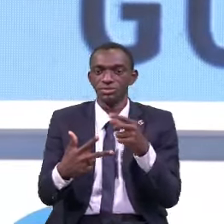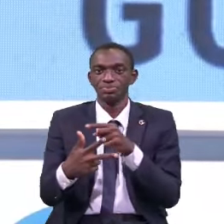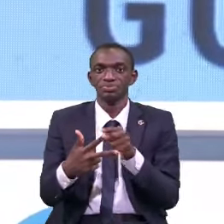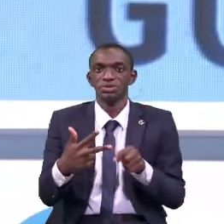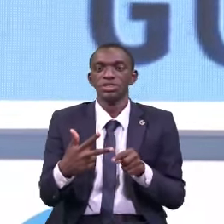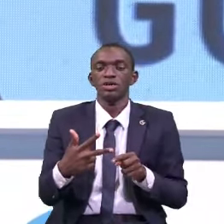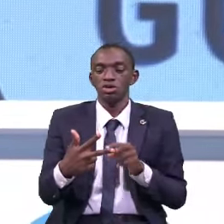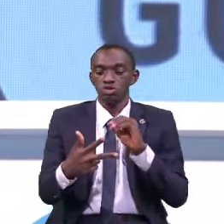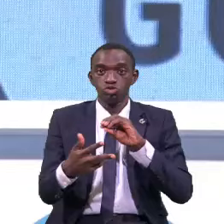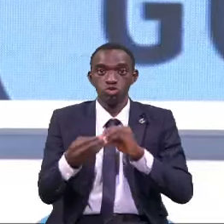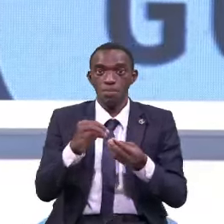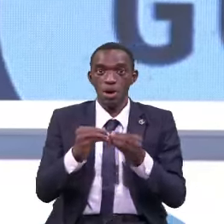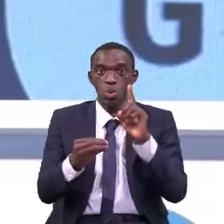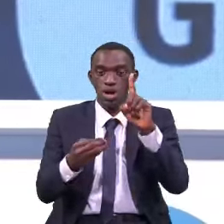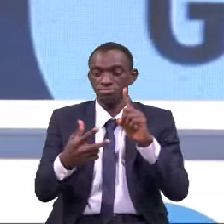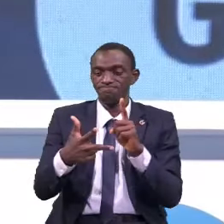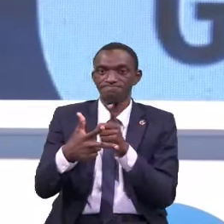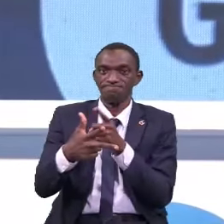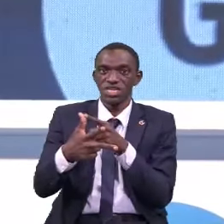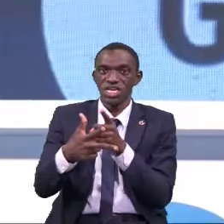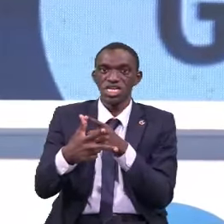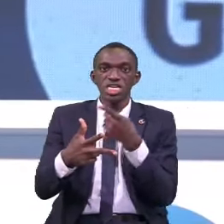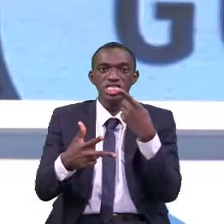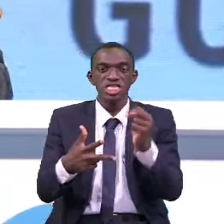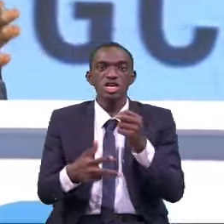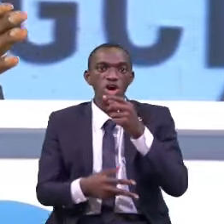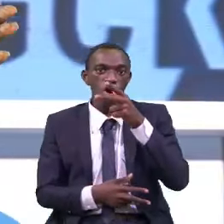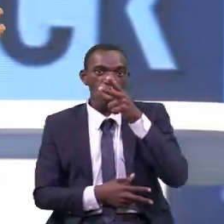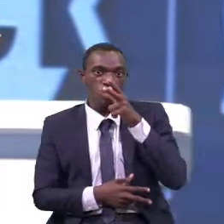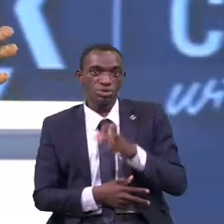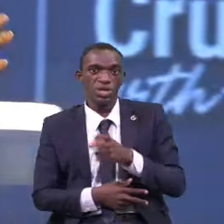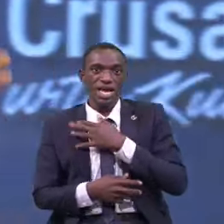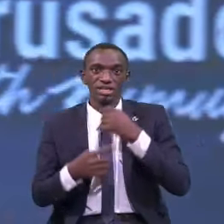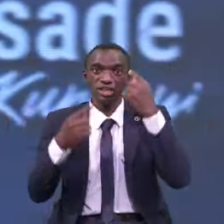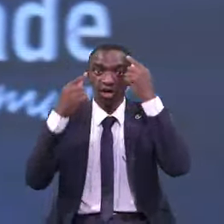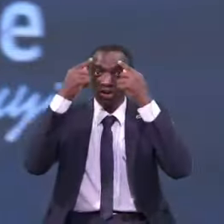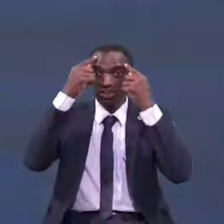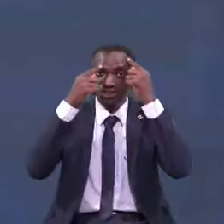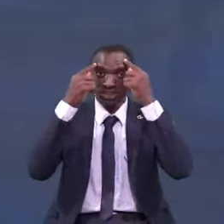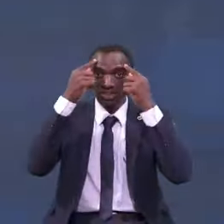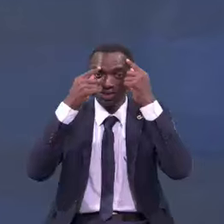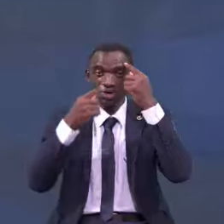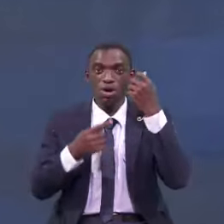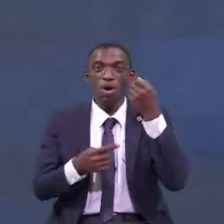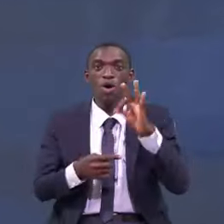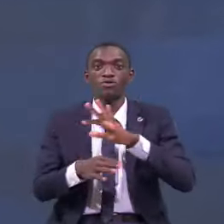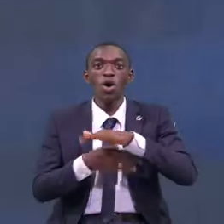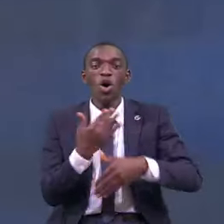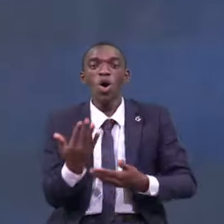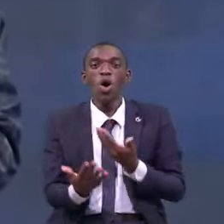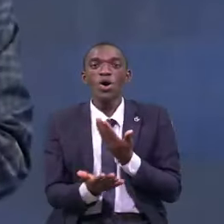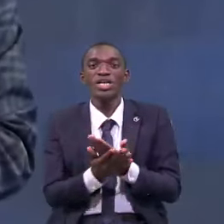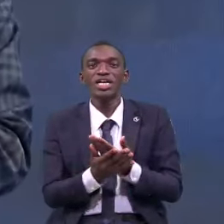Number one, the corruption and the cogitations of all incurable lepers.